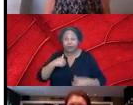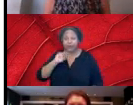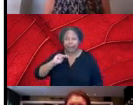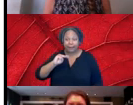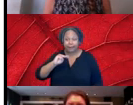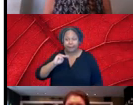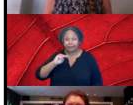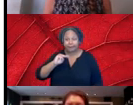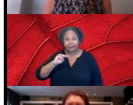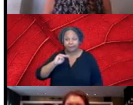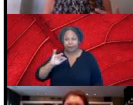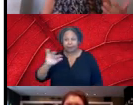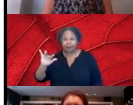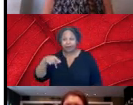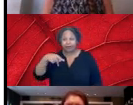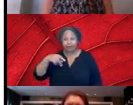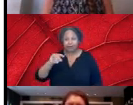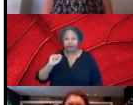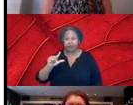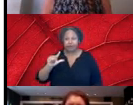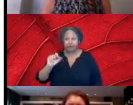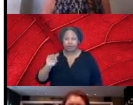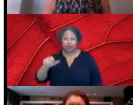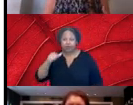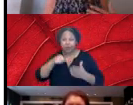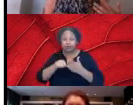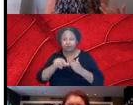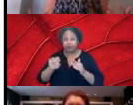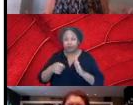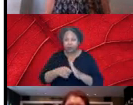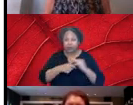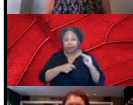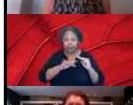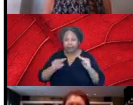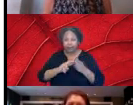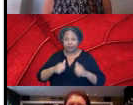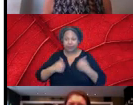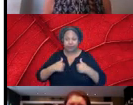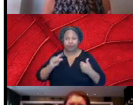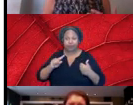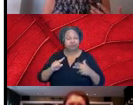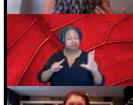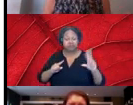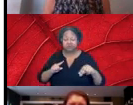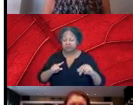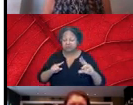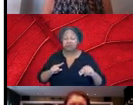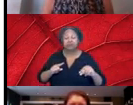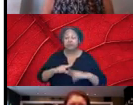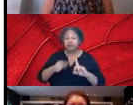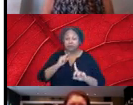No, but it's back to that ongoing association with Toronto, contributing significantly to Toronto.